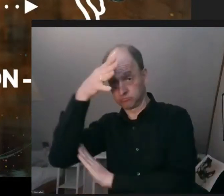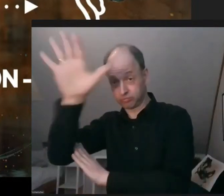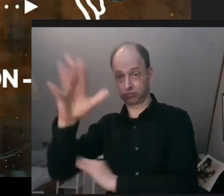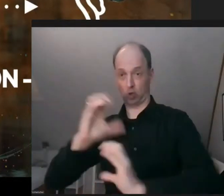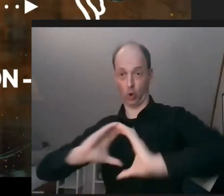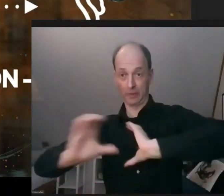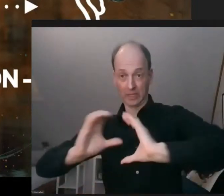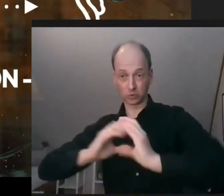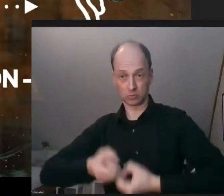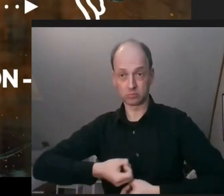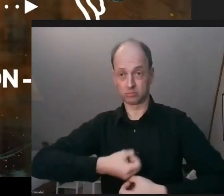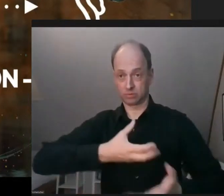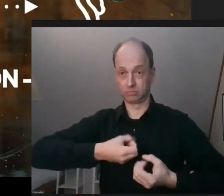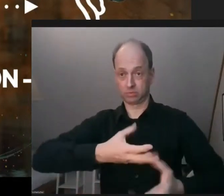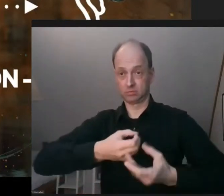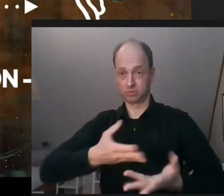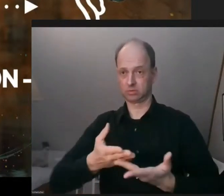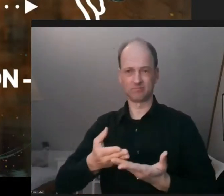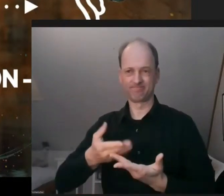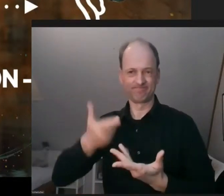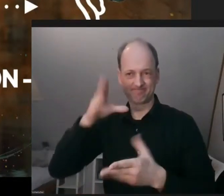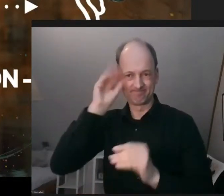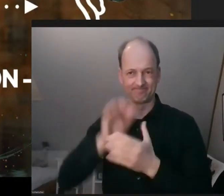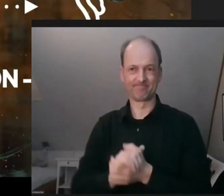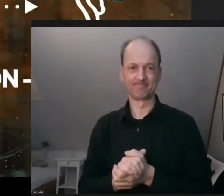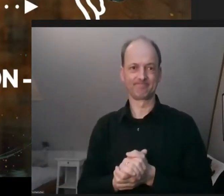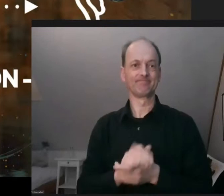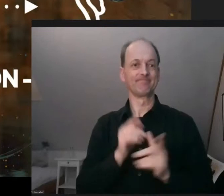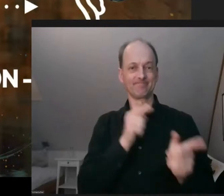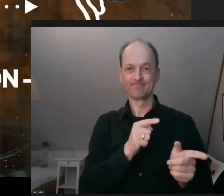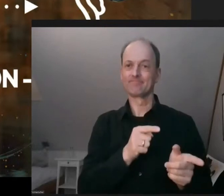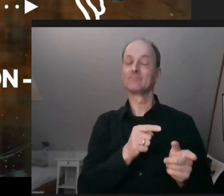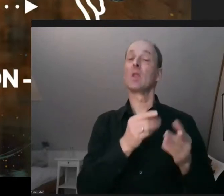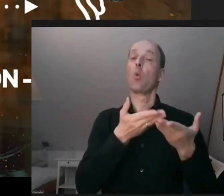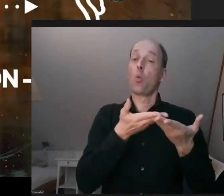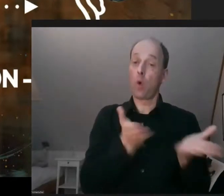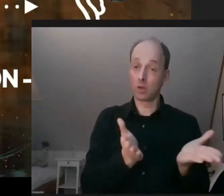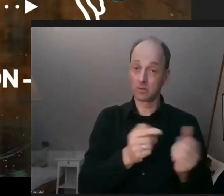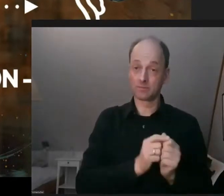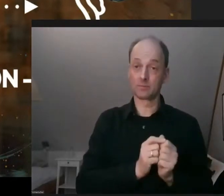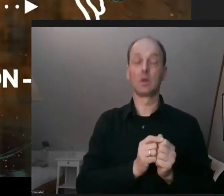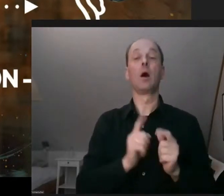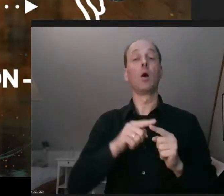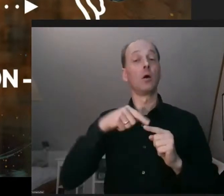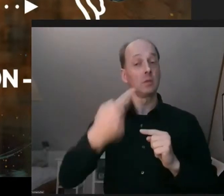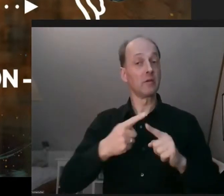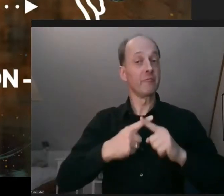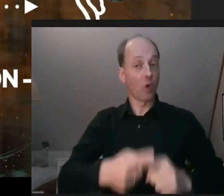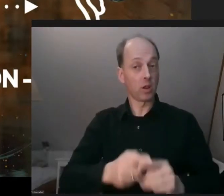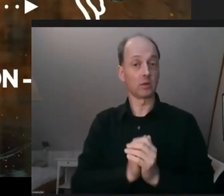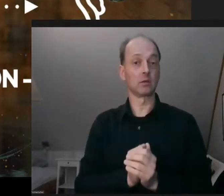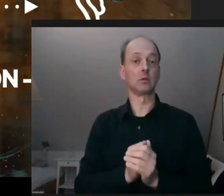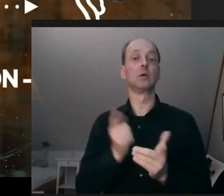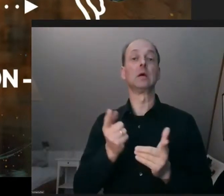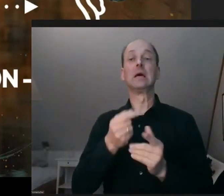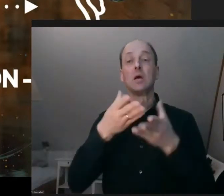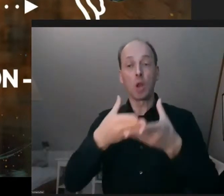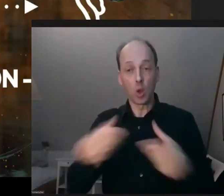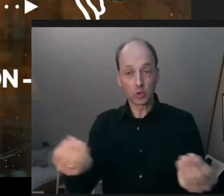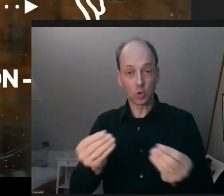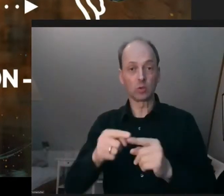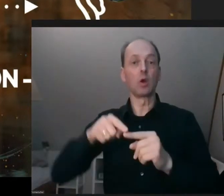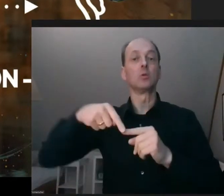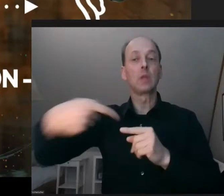communicators. So as far as scientific communication is concerned, what solution, what